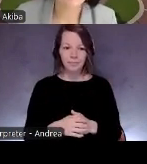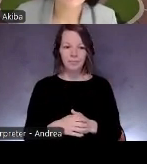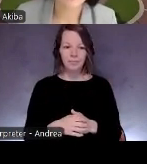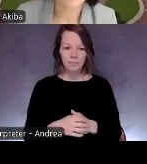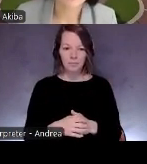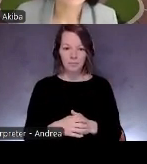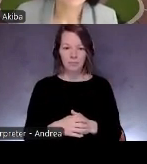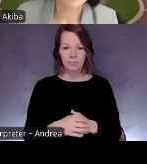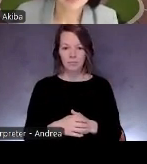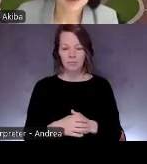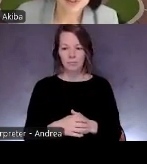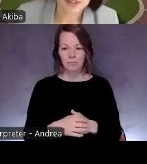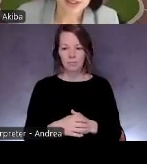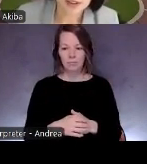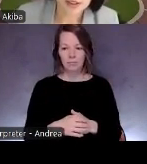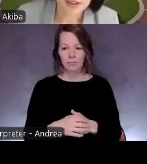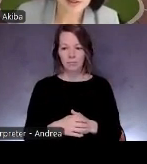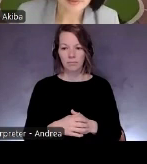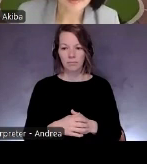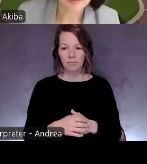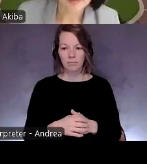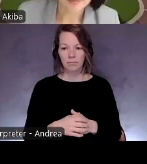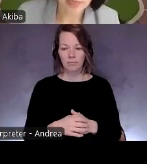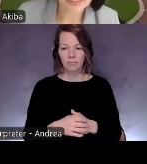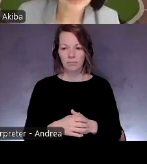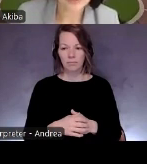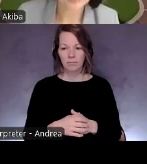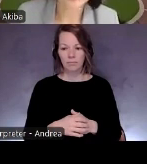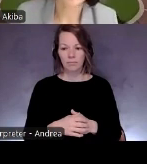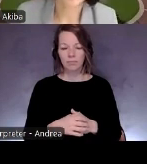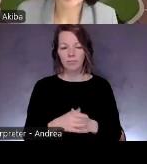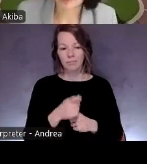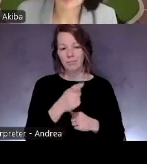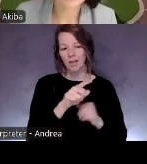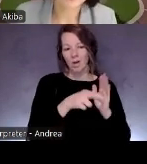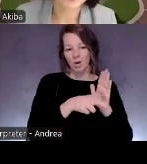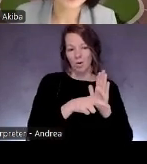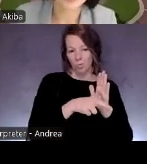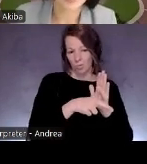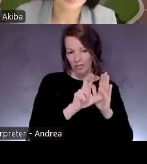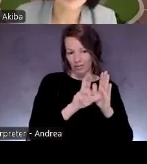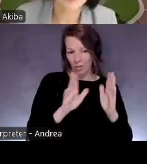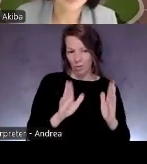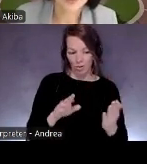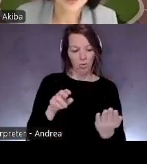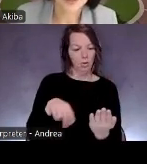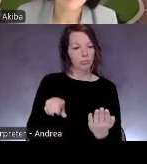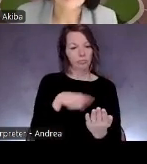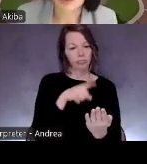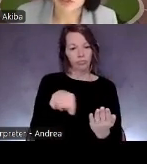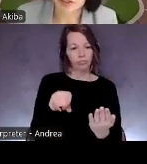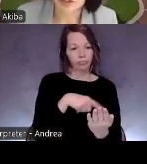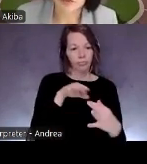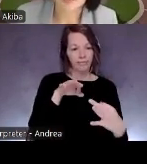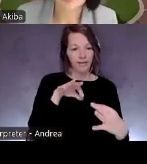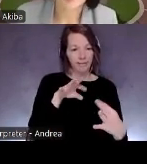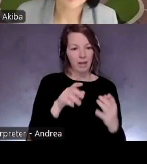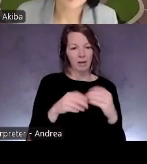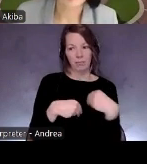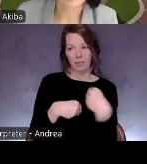our reviewer will make a extensive list of